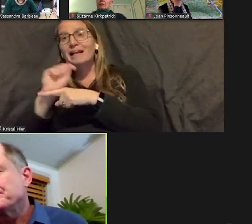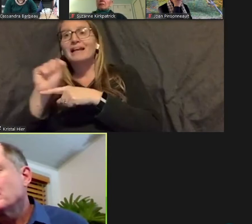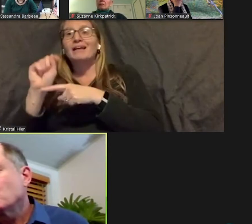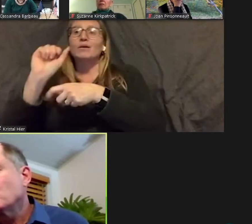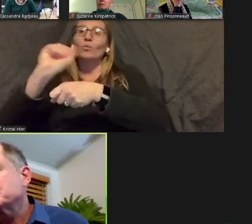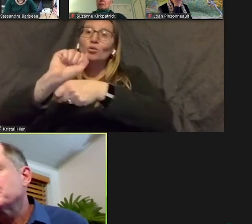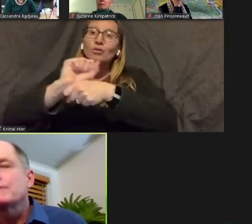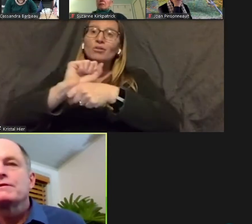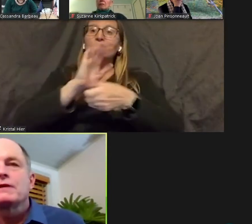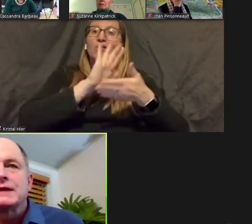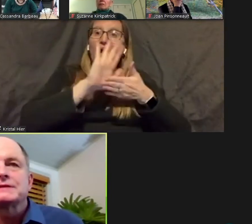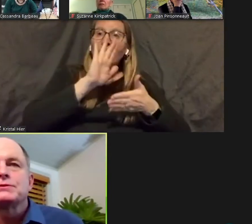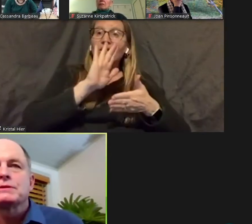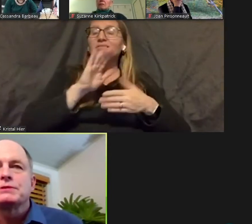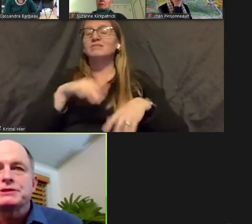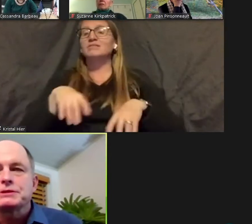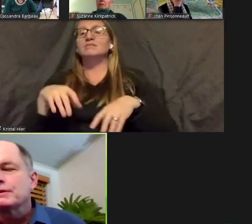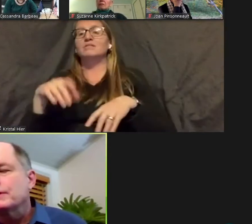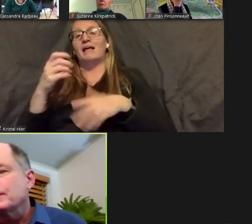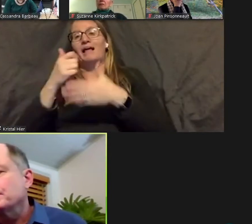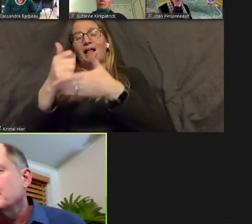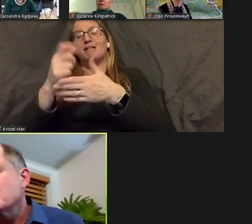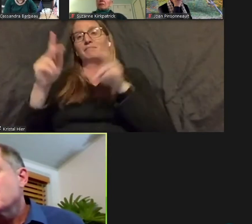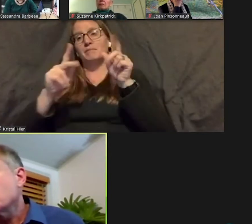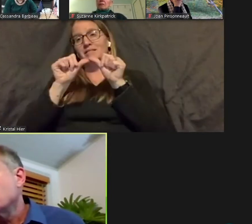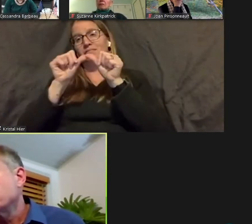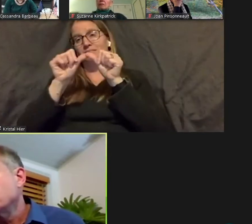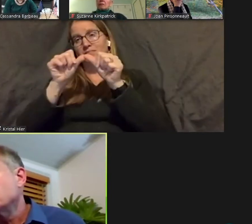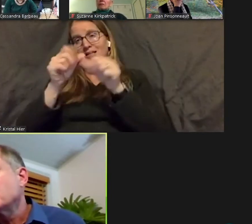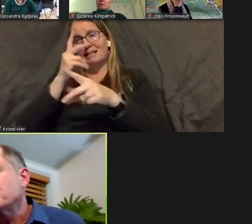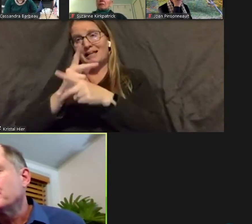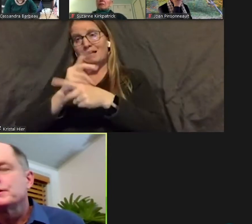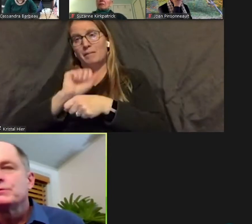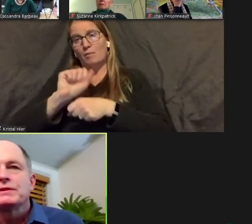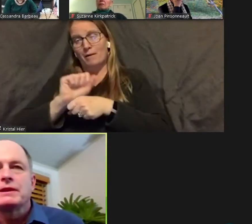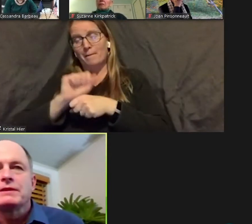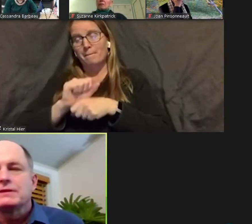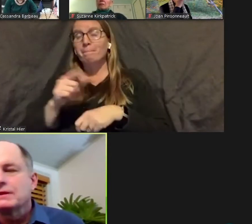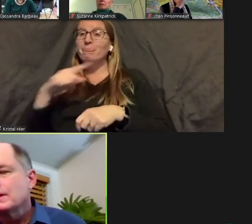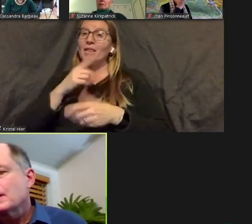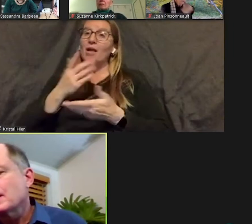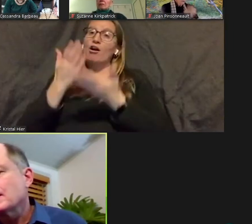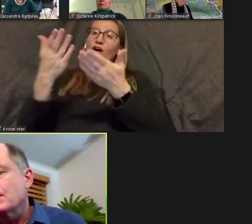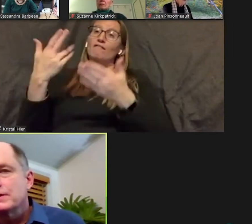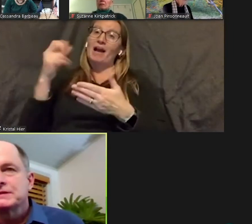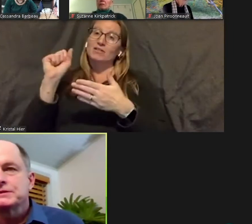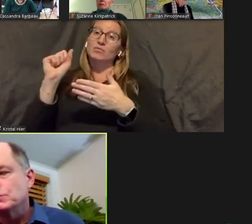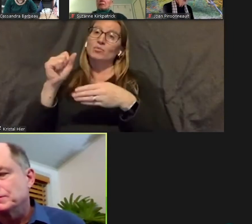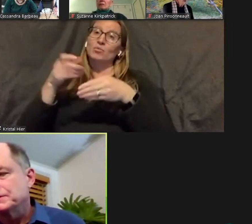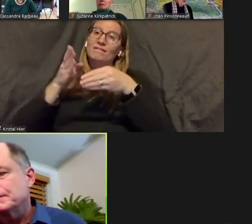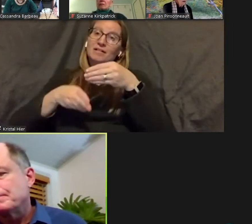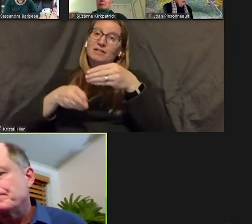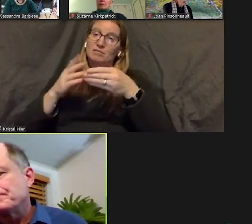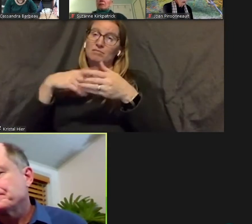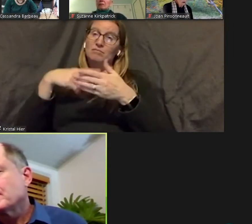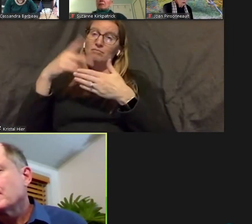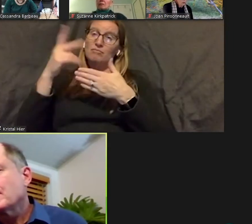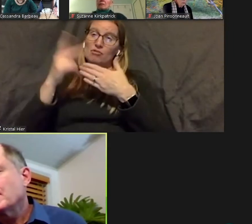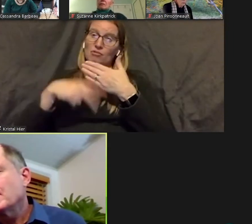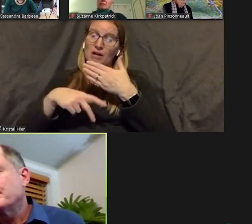employment. We also offer our high school completion program in collaboration with Bennington County